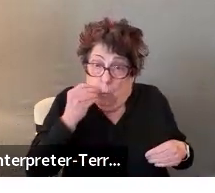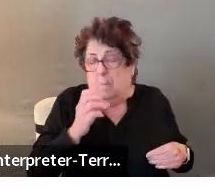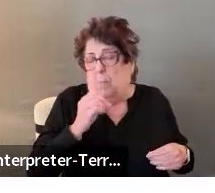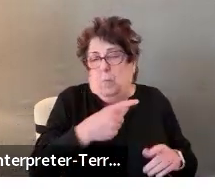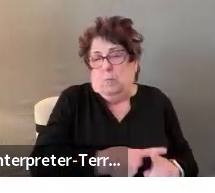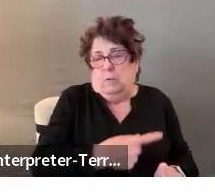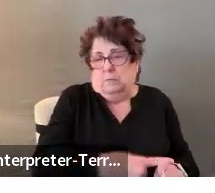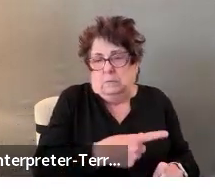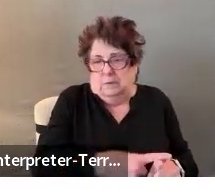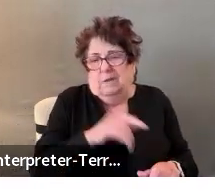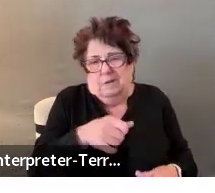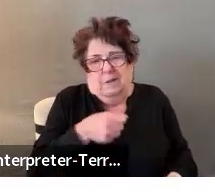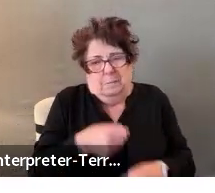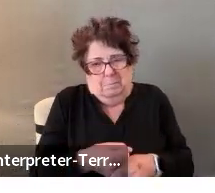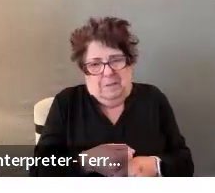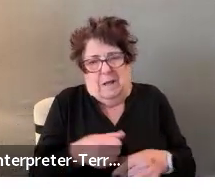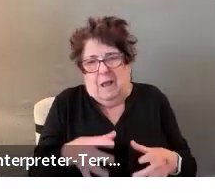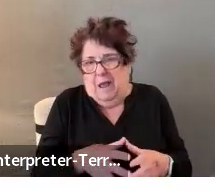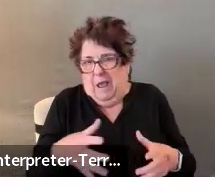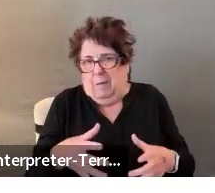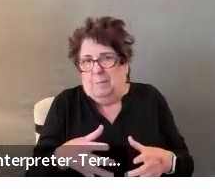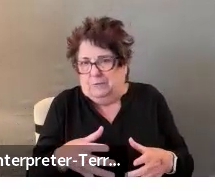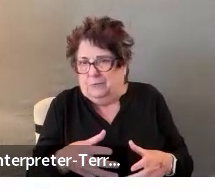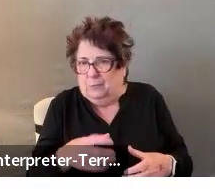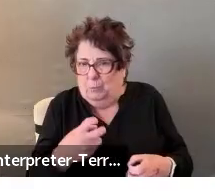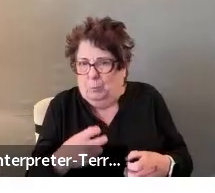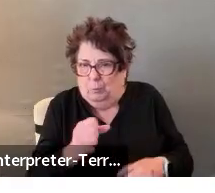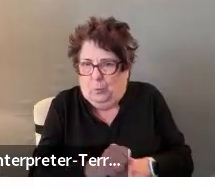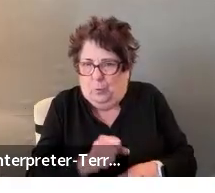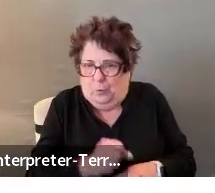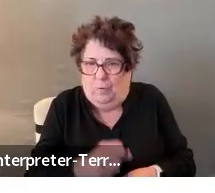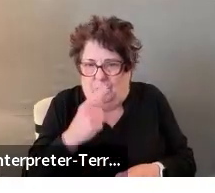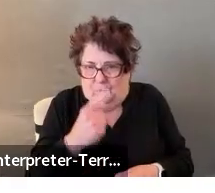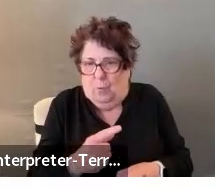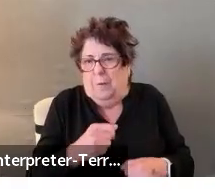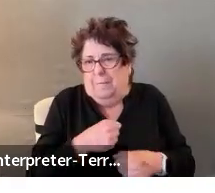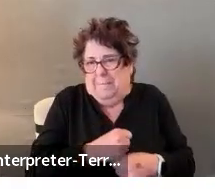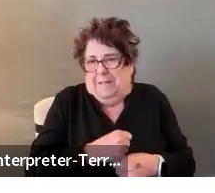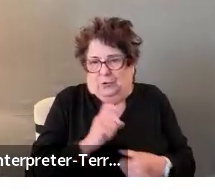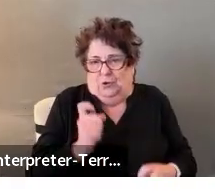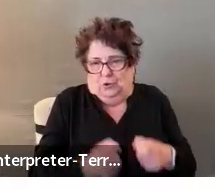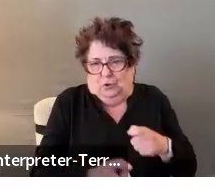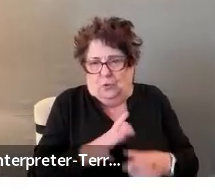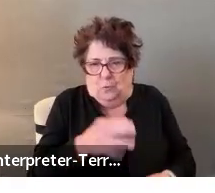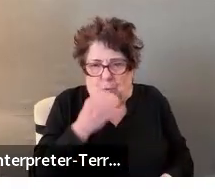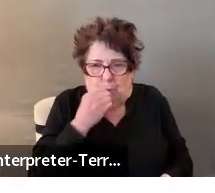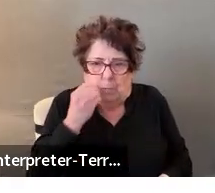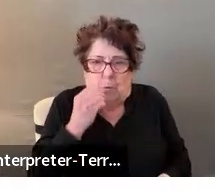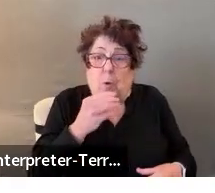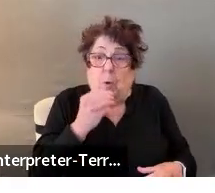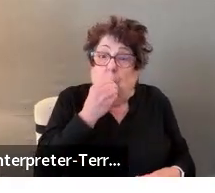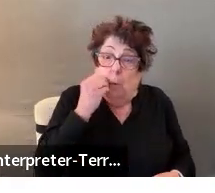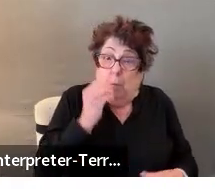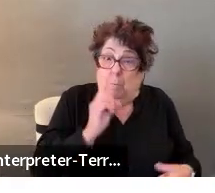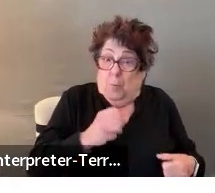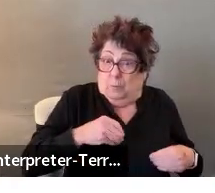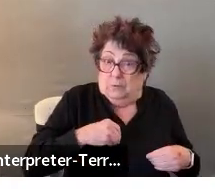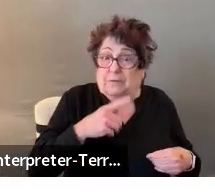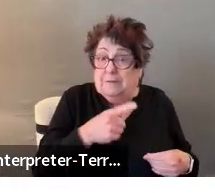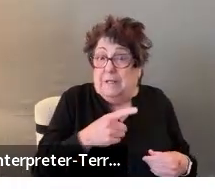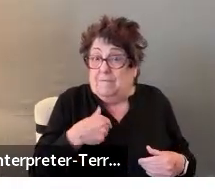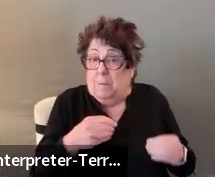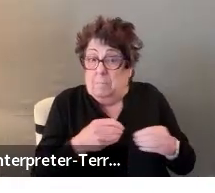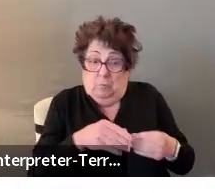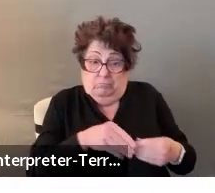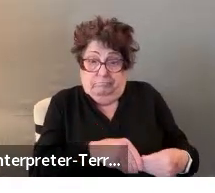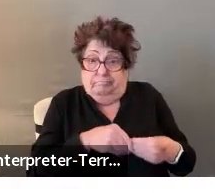home. Homeowners generally have more freedom to make home modifications, while renters may need to get permission from landlords